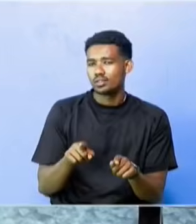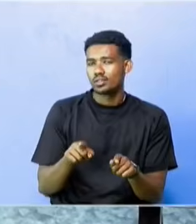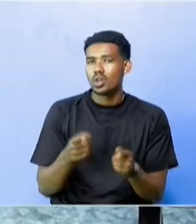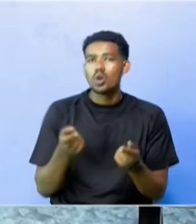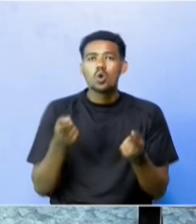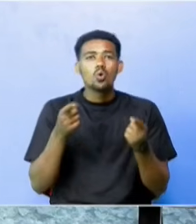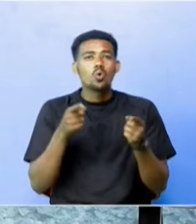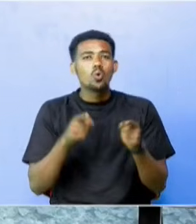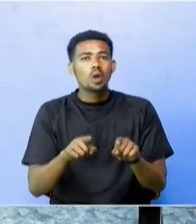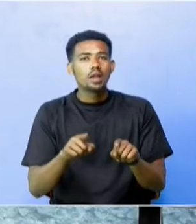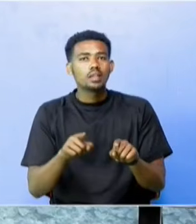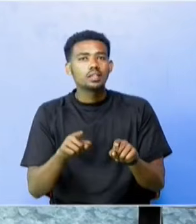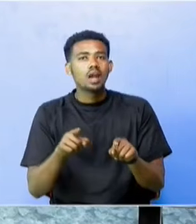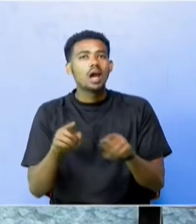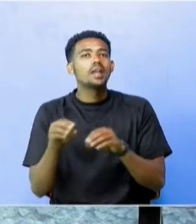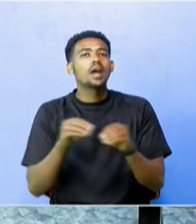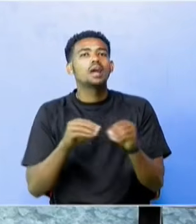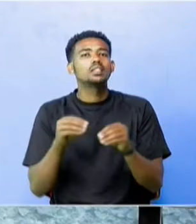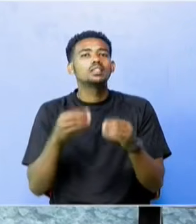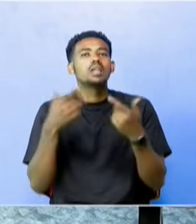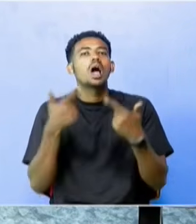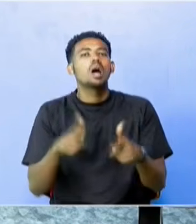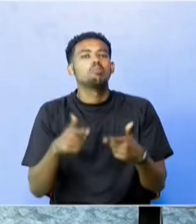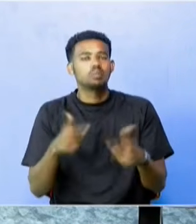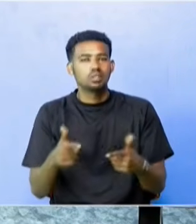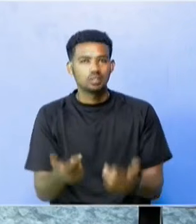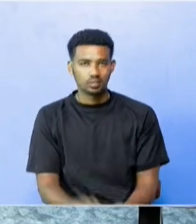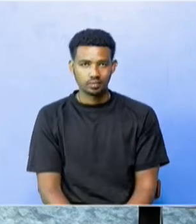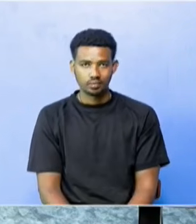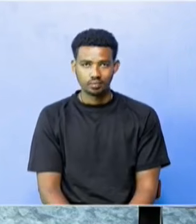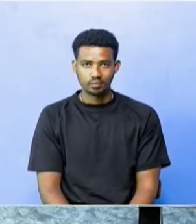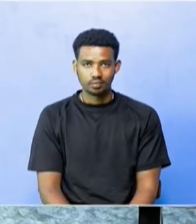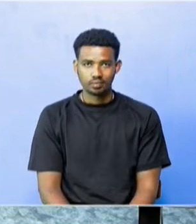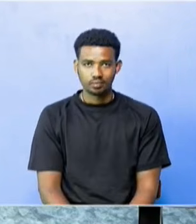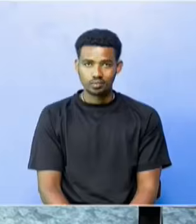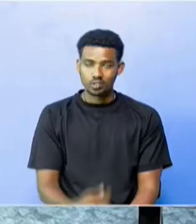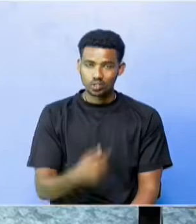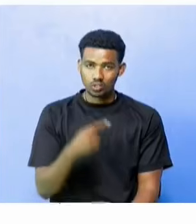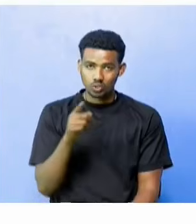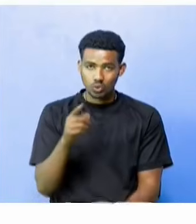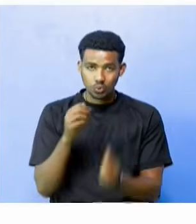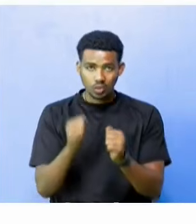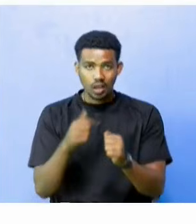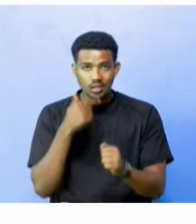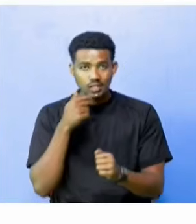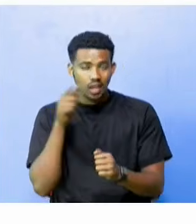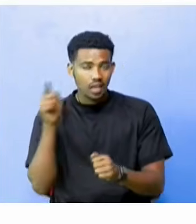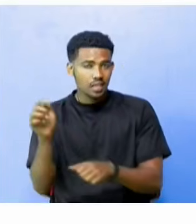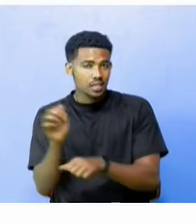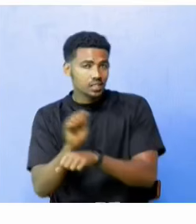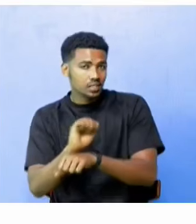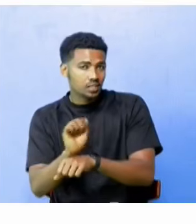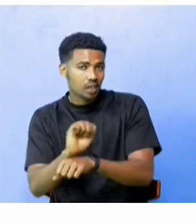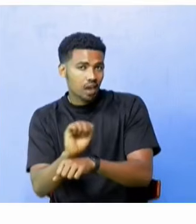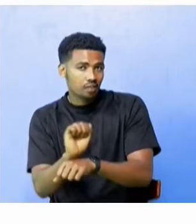When an action happens. All right? Look, you can say, he drives,